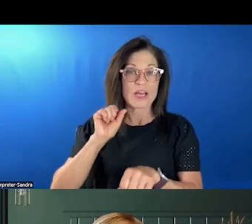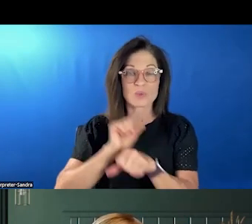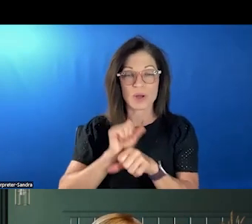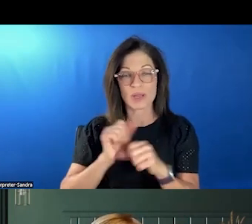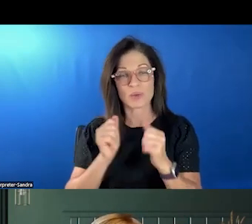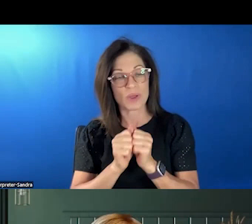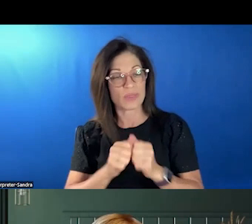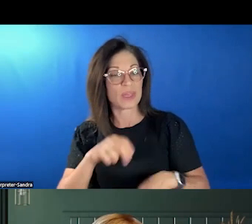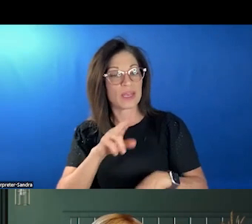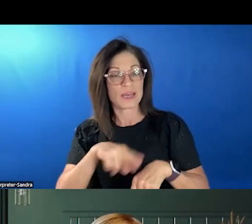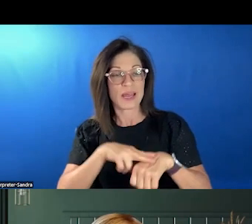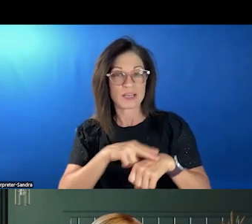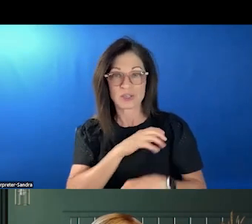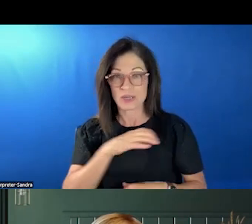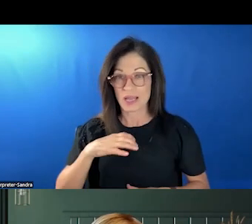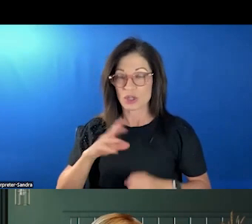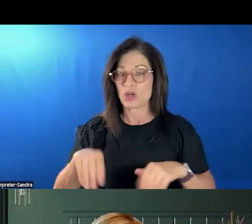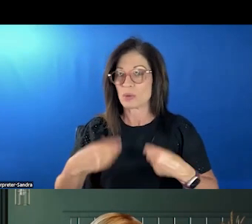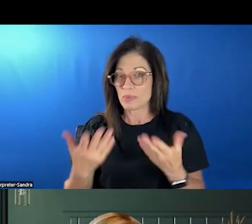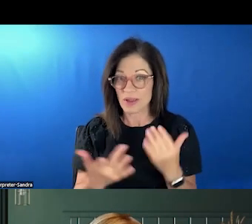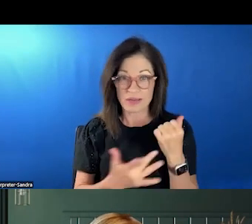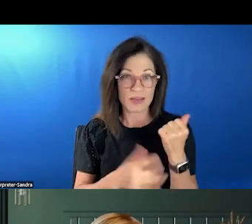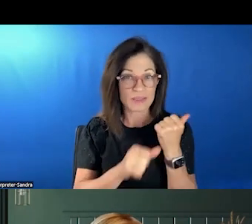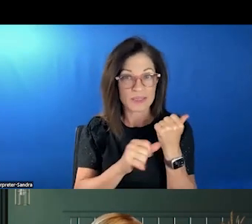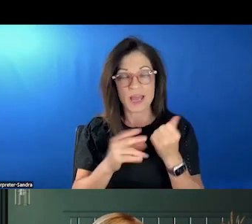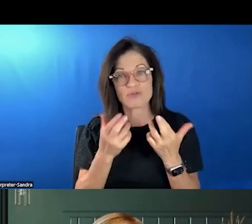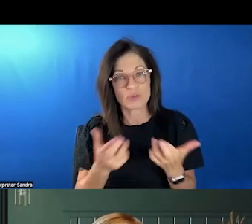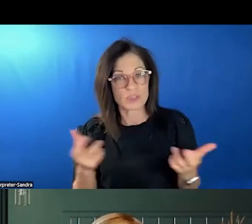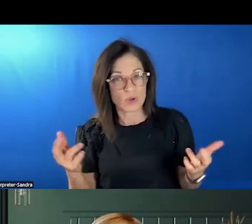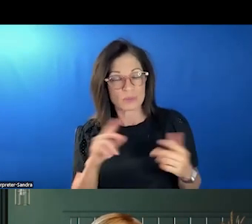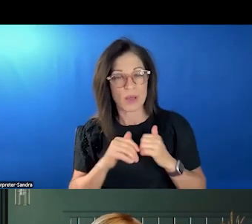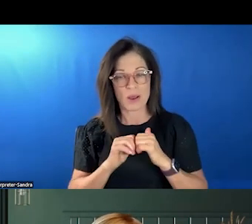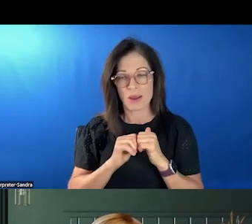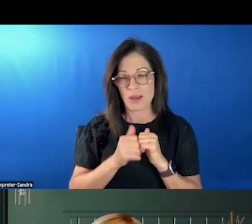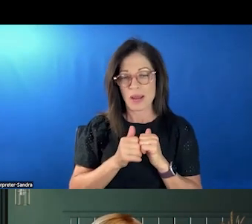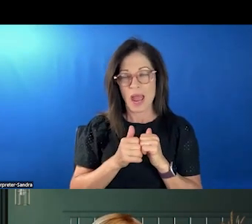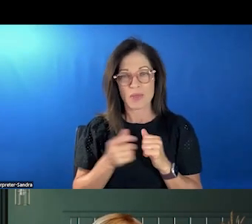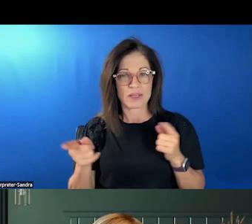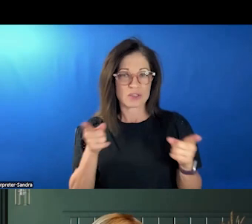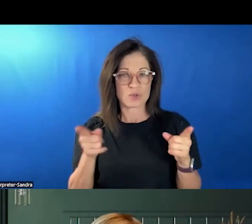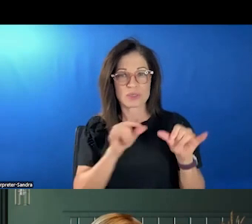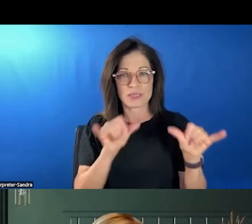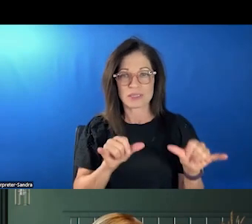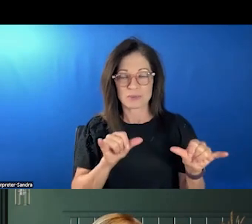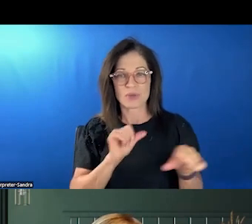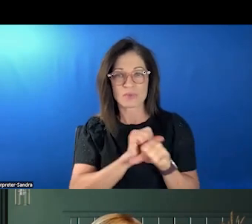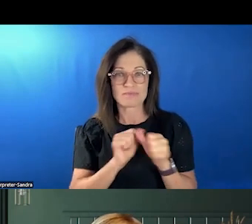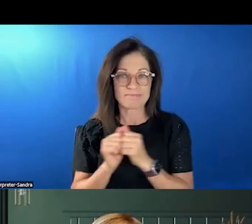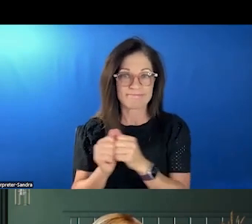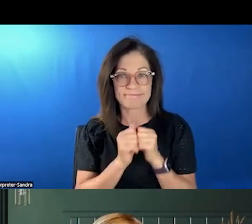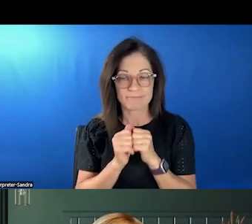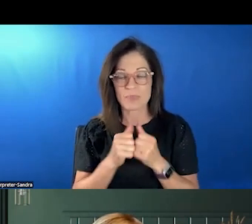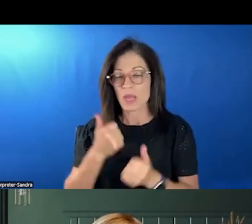to provide technical assistance and resources around how these two systems can interact and help